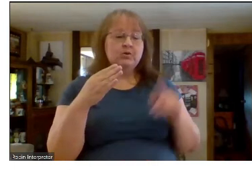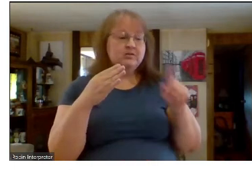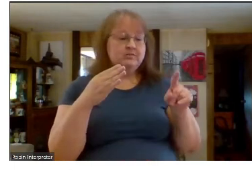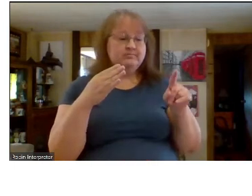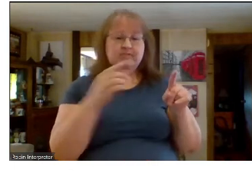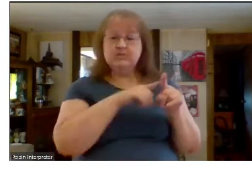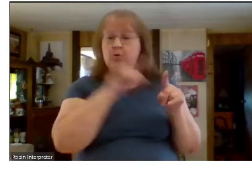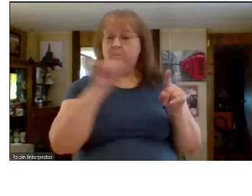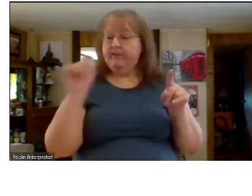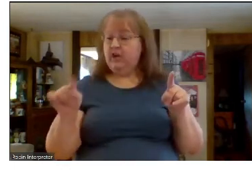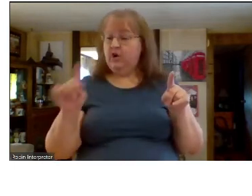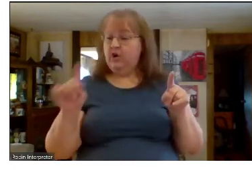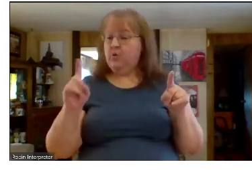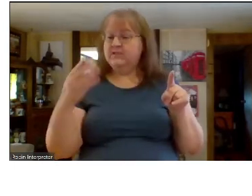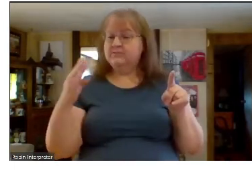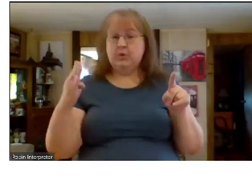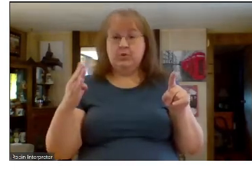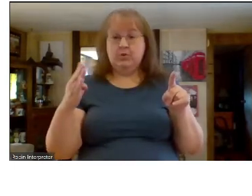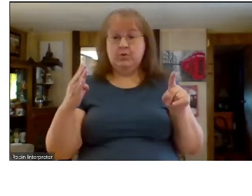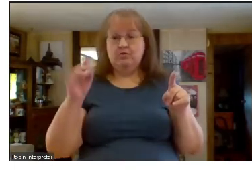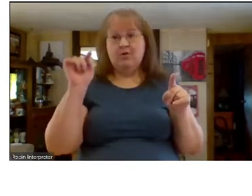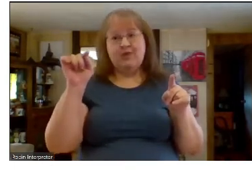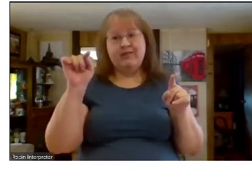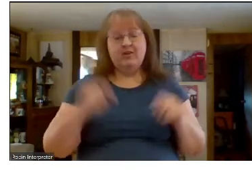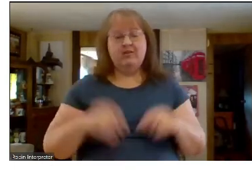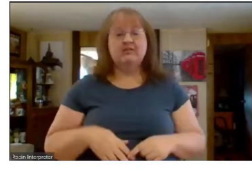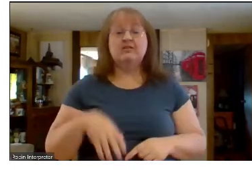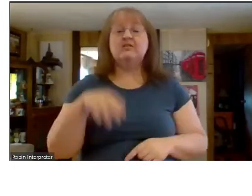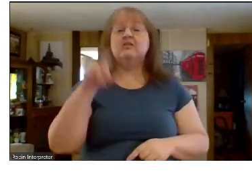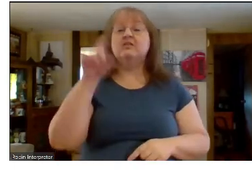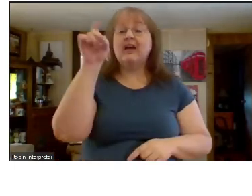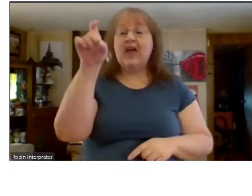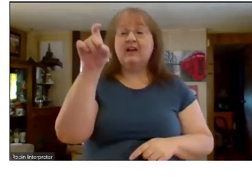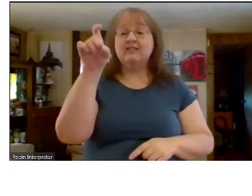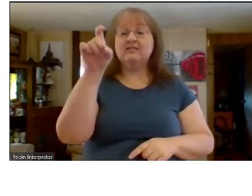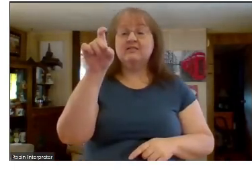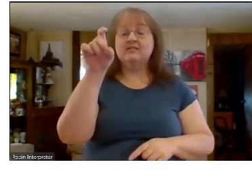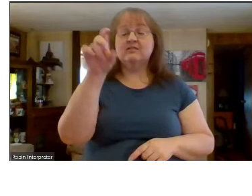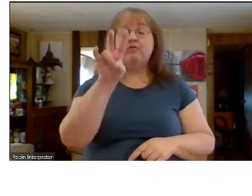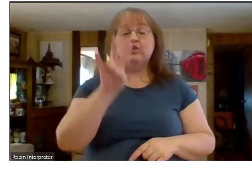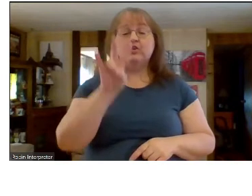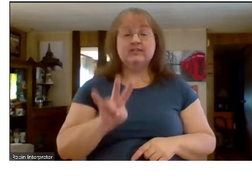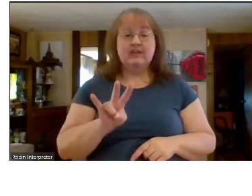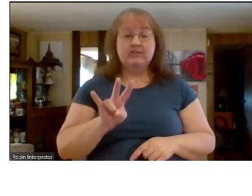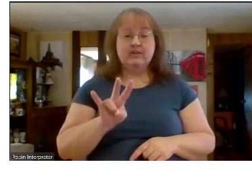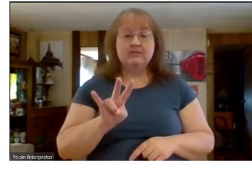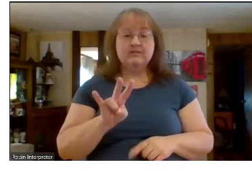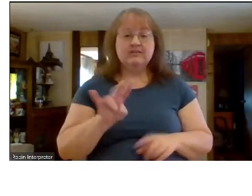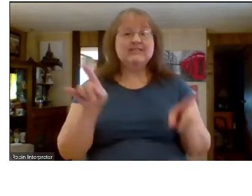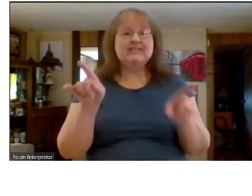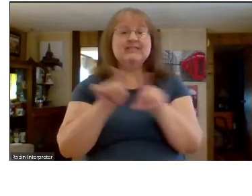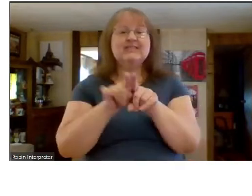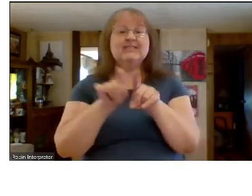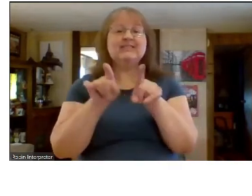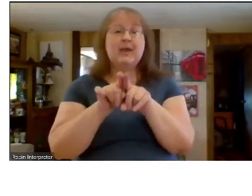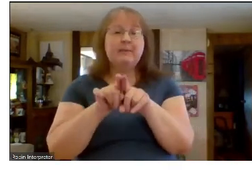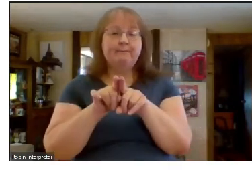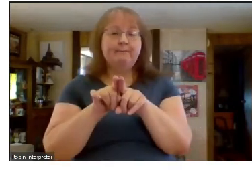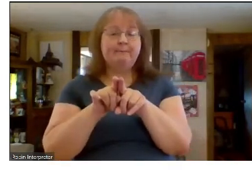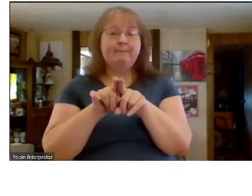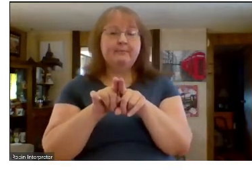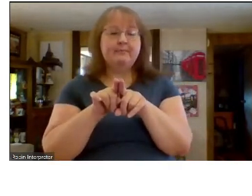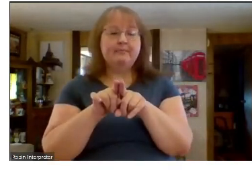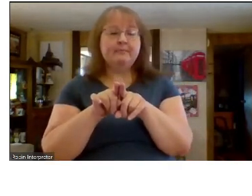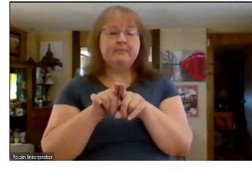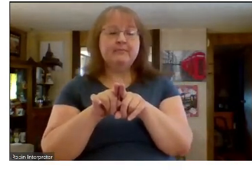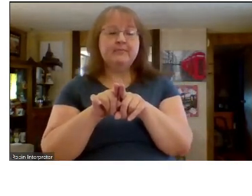as blue. So where's the blue shaded part on the other side? Right here. So I can say x over 7 is